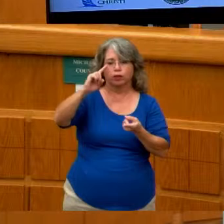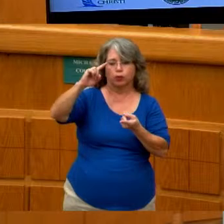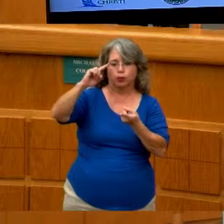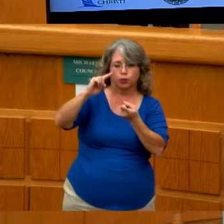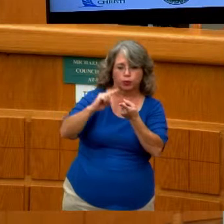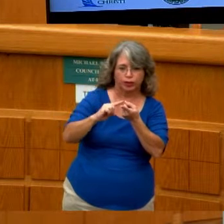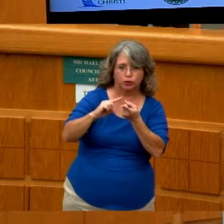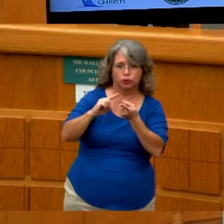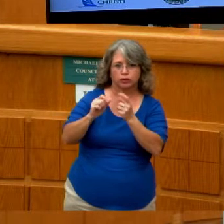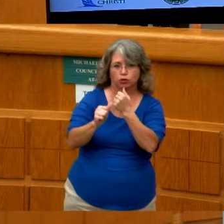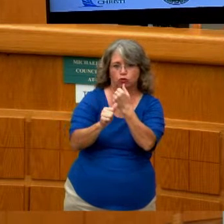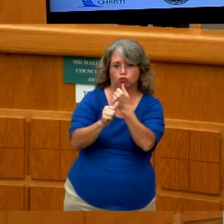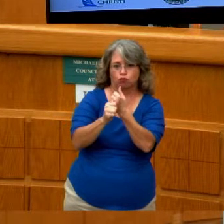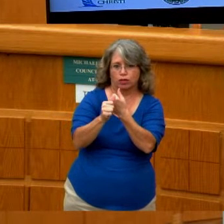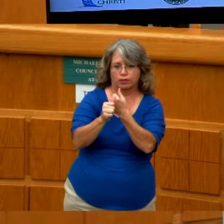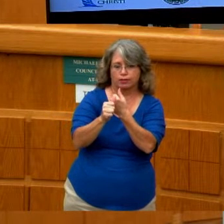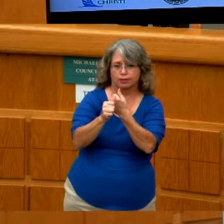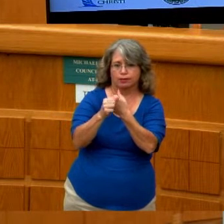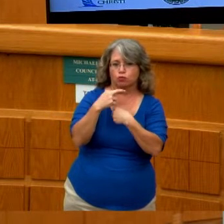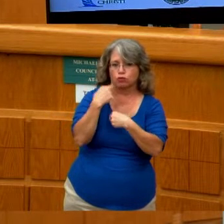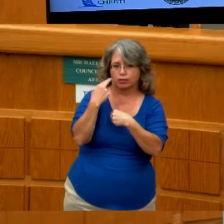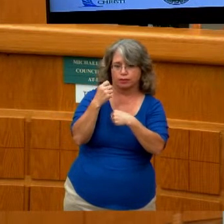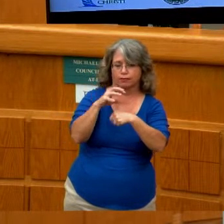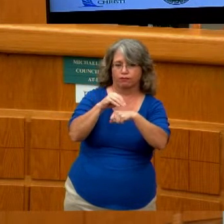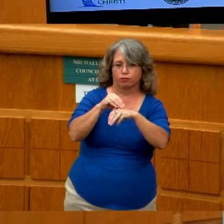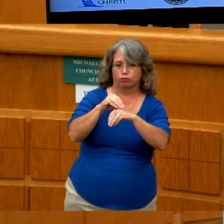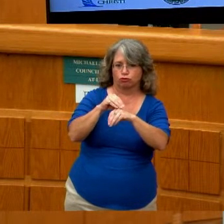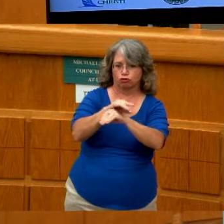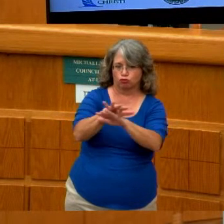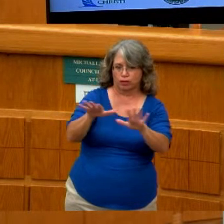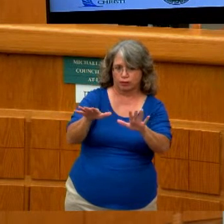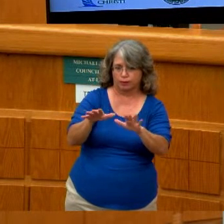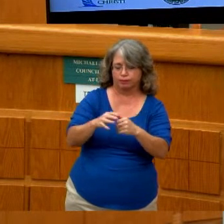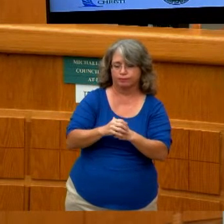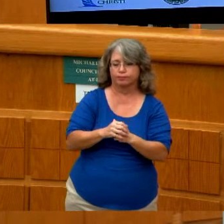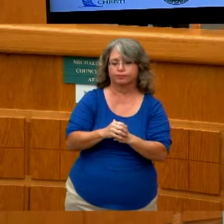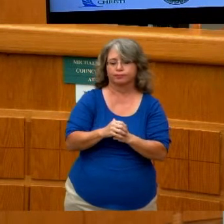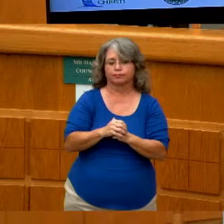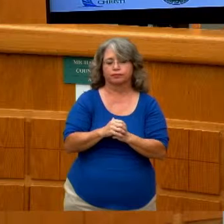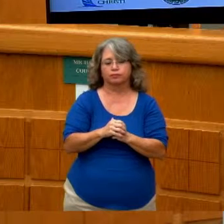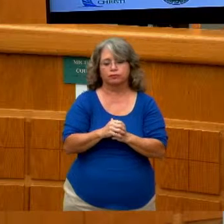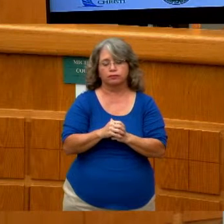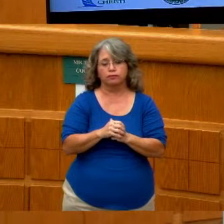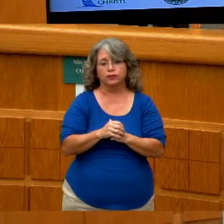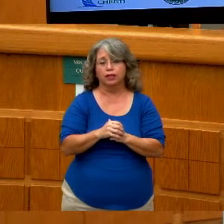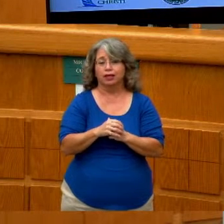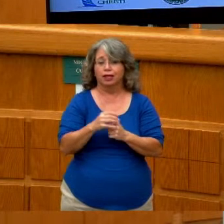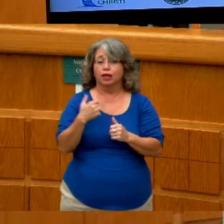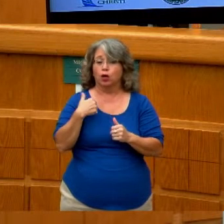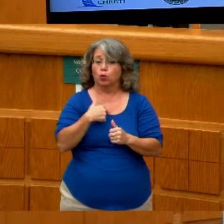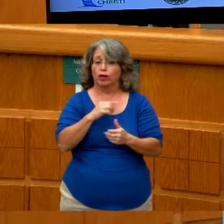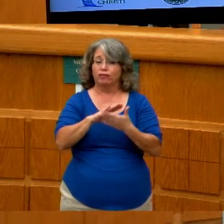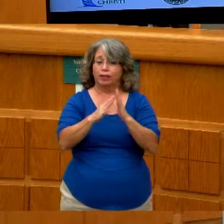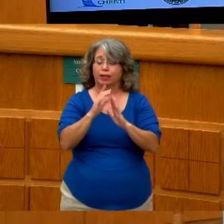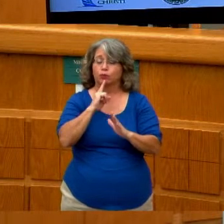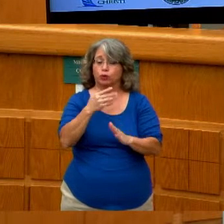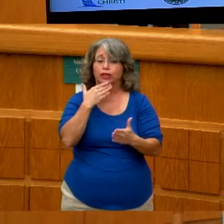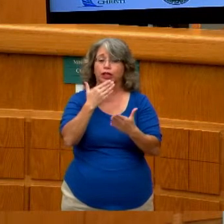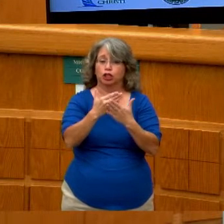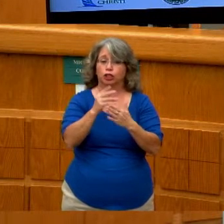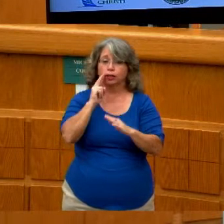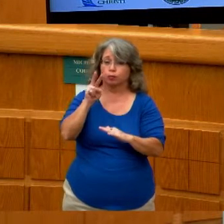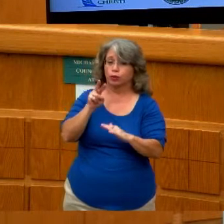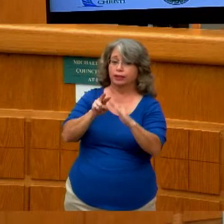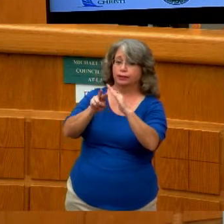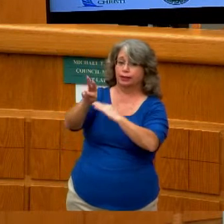you Superman or Superwoman, but they do substantially reduce the risk of transmitting COVID. Now, here's the thing.